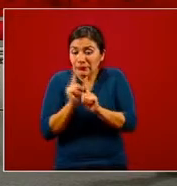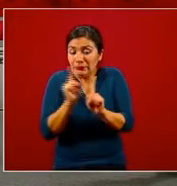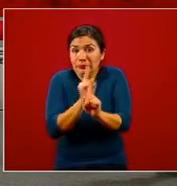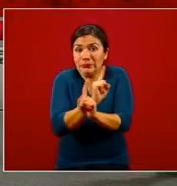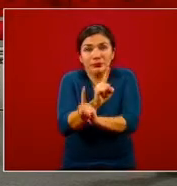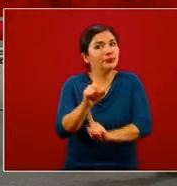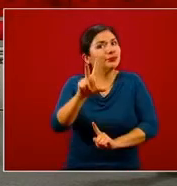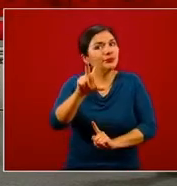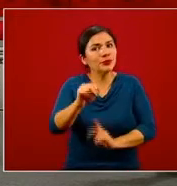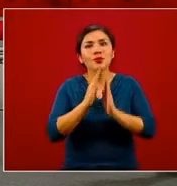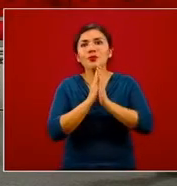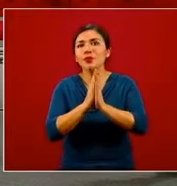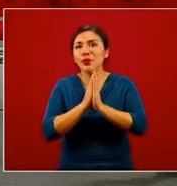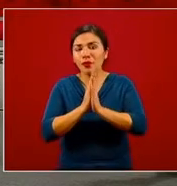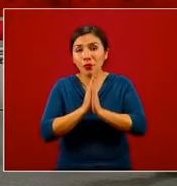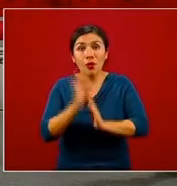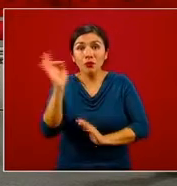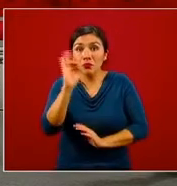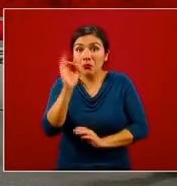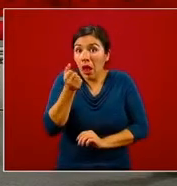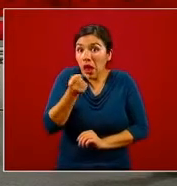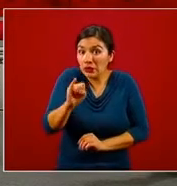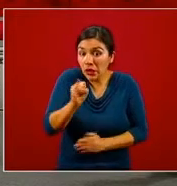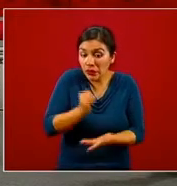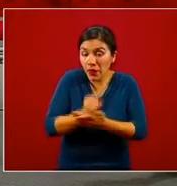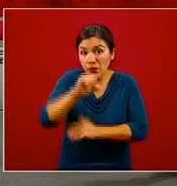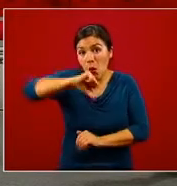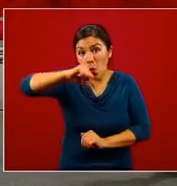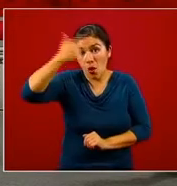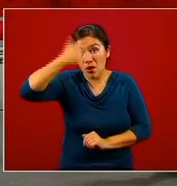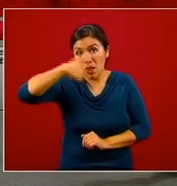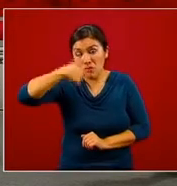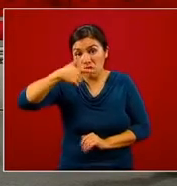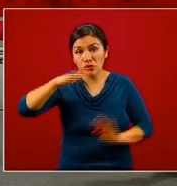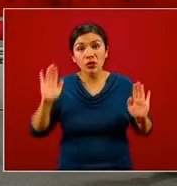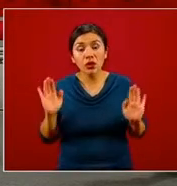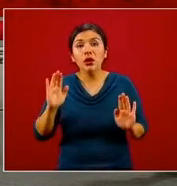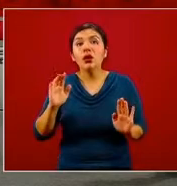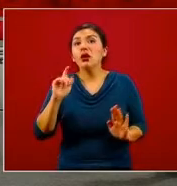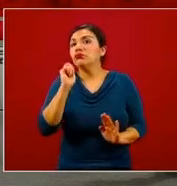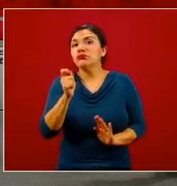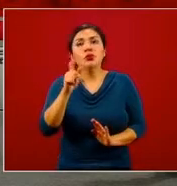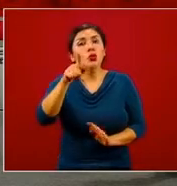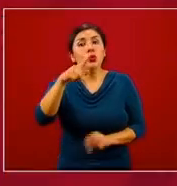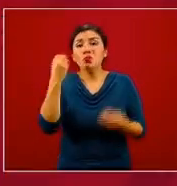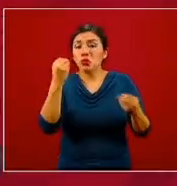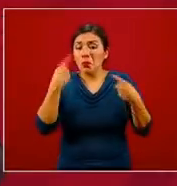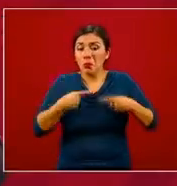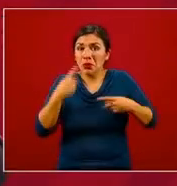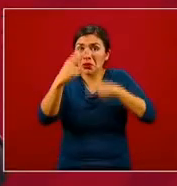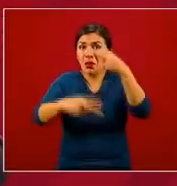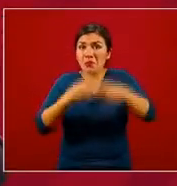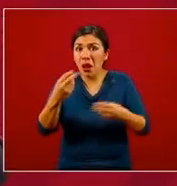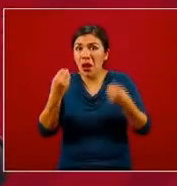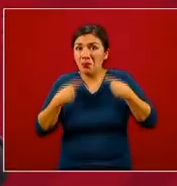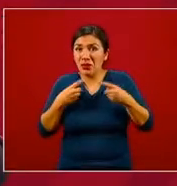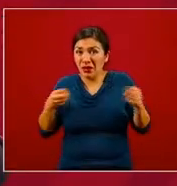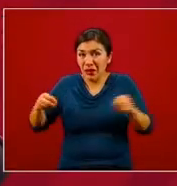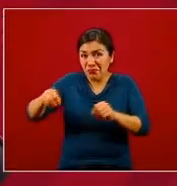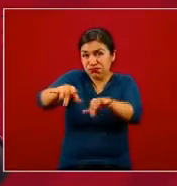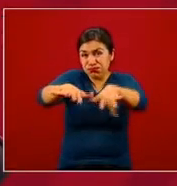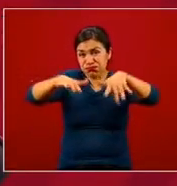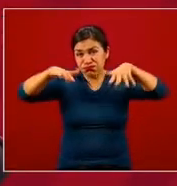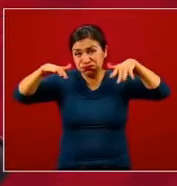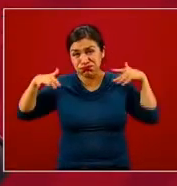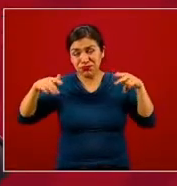So the Mexican people need to understand that right now they cannot get closer to him, but they cannot get close to one another.